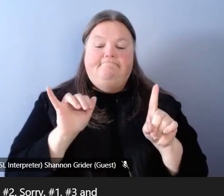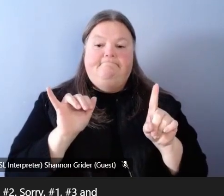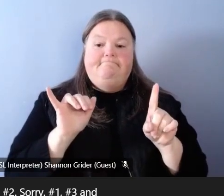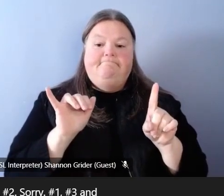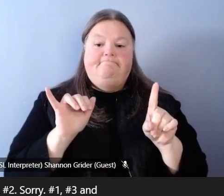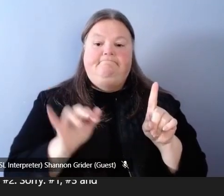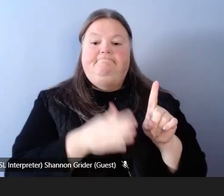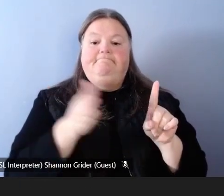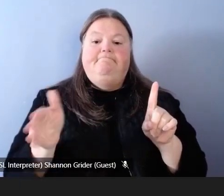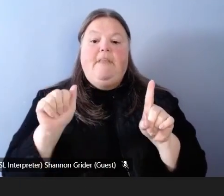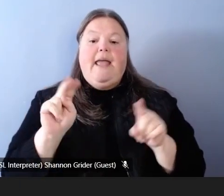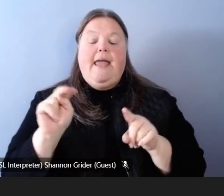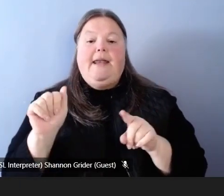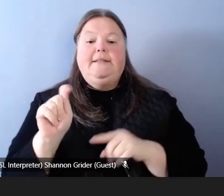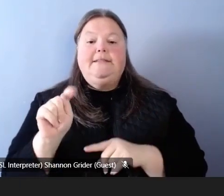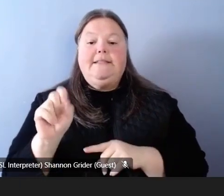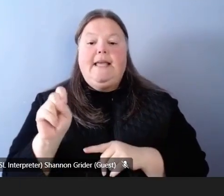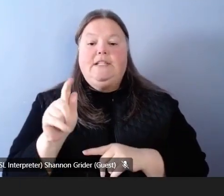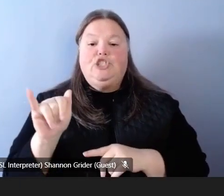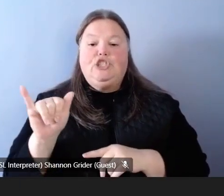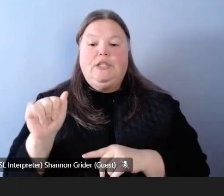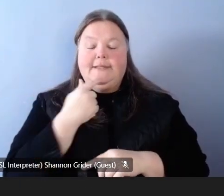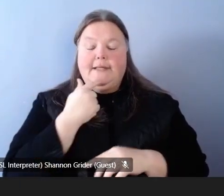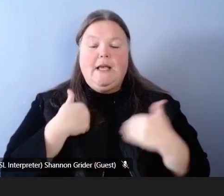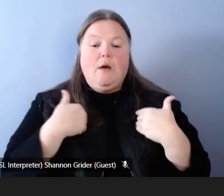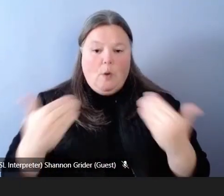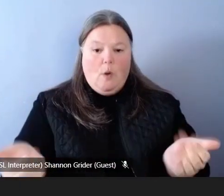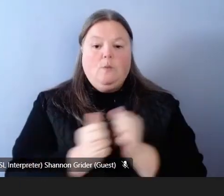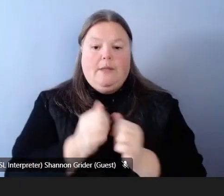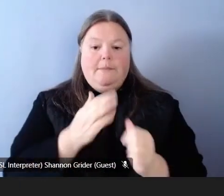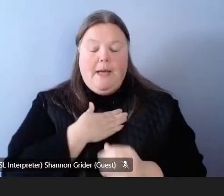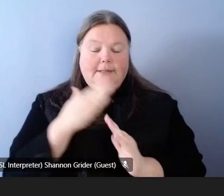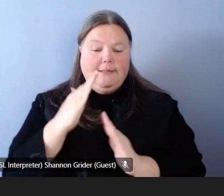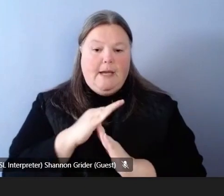I can go ahead and go if anybody else wants.